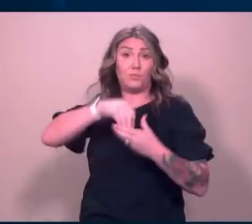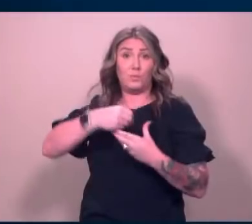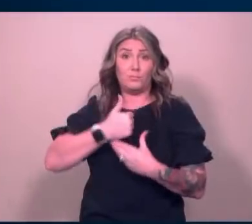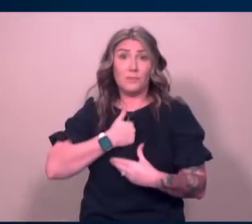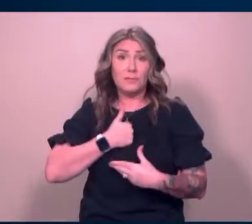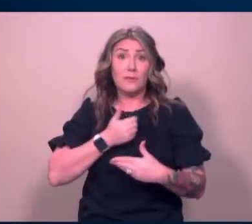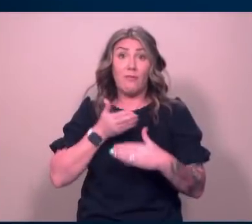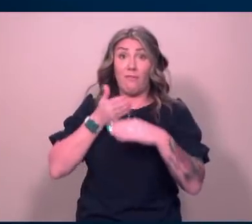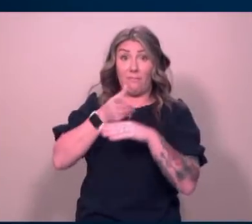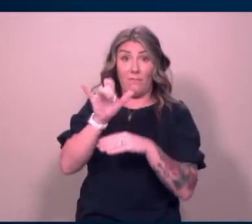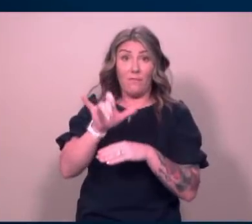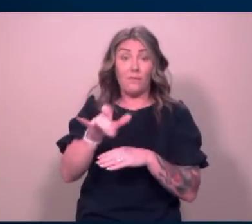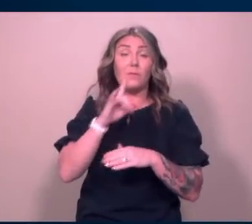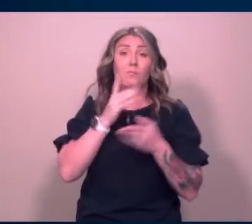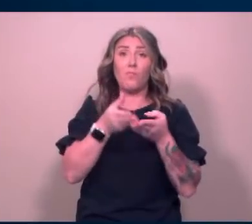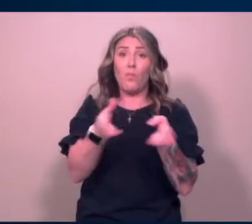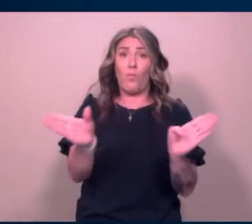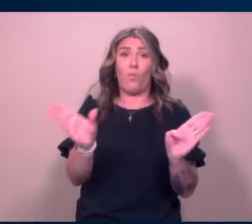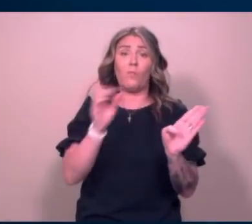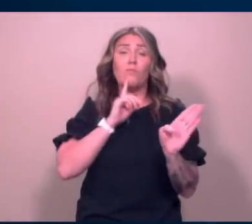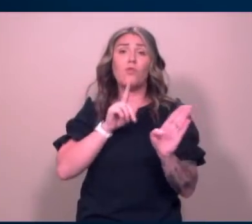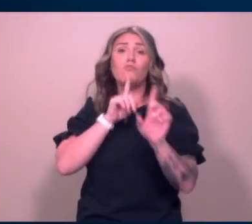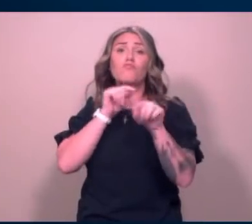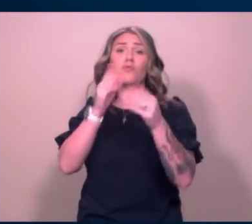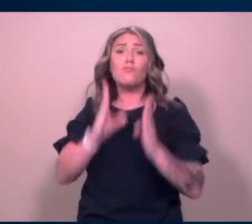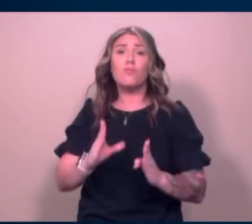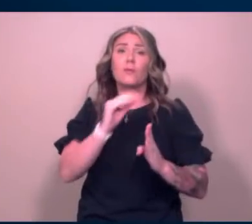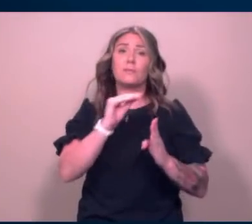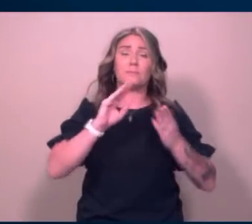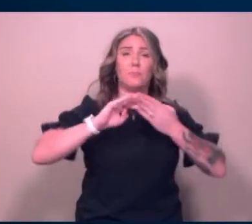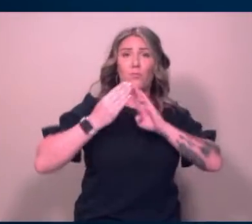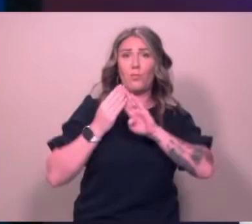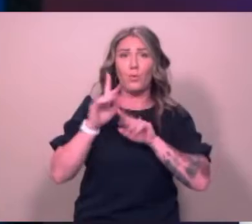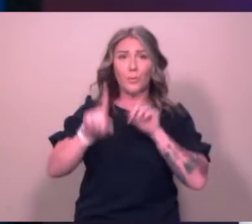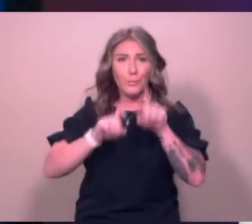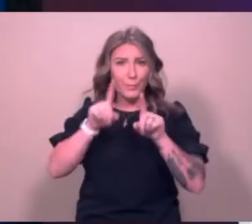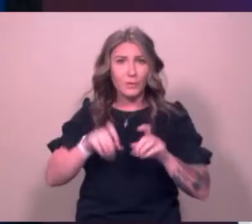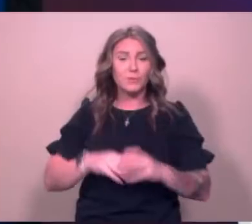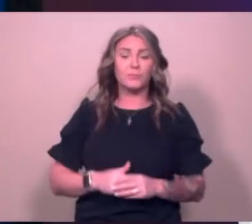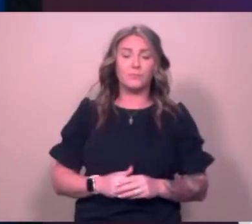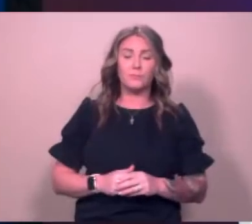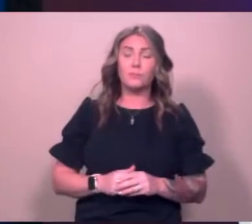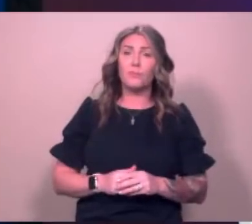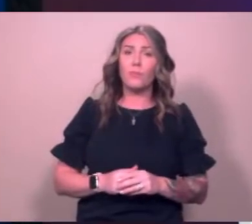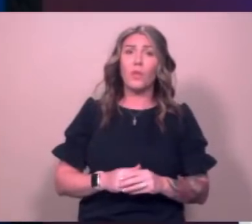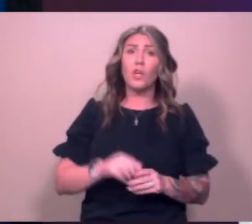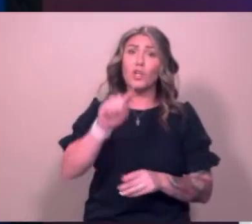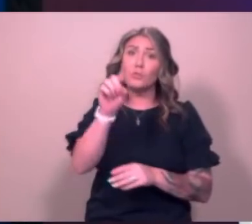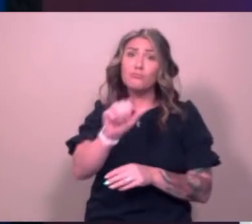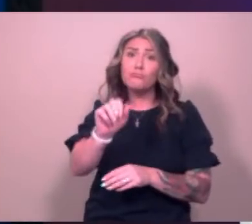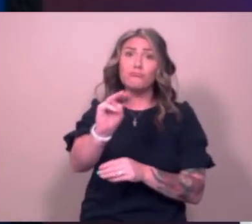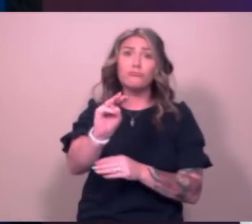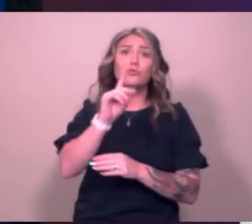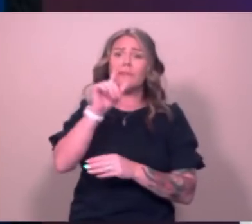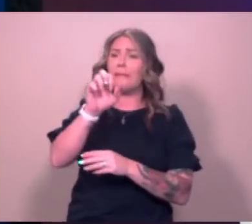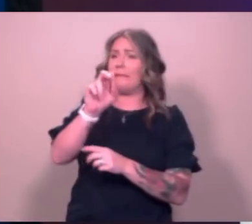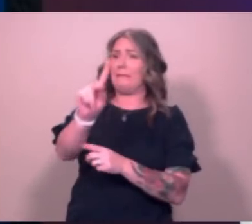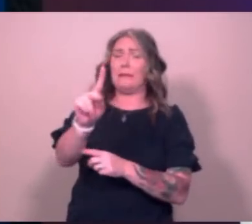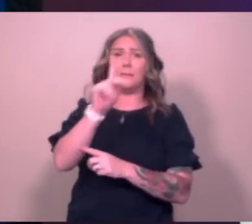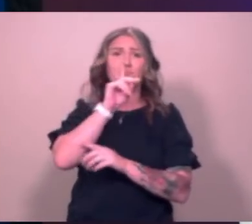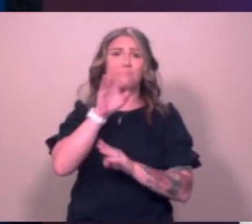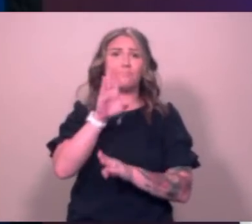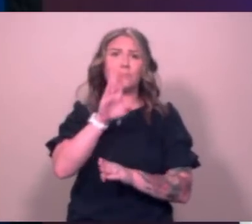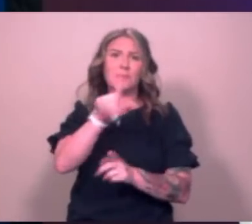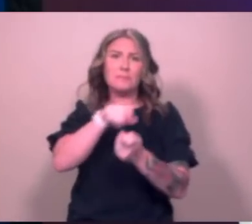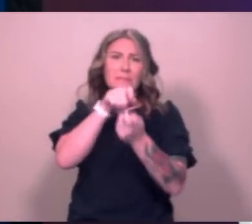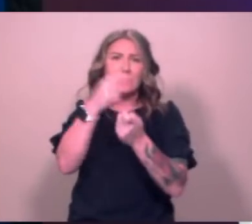that, we will open this up to reporters and the community for questions. The Zoom link that you have is exclusively for